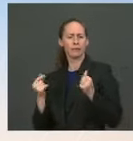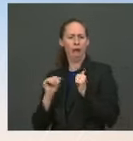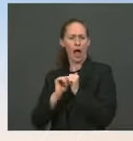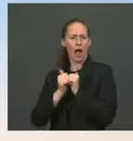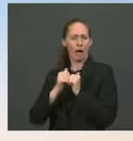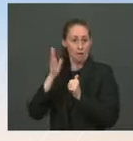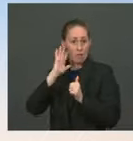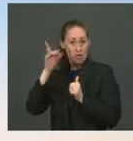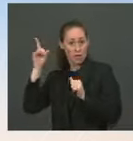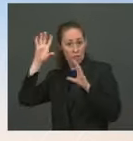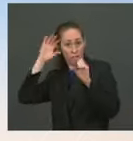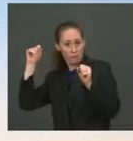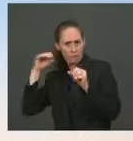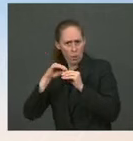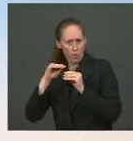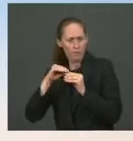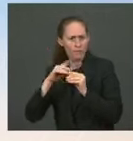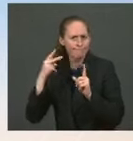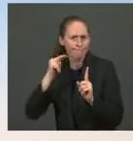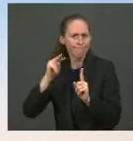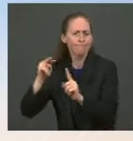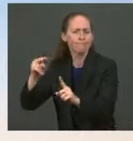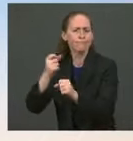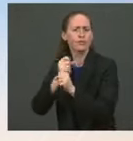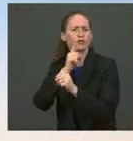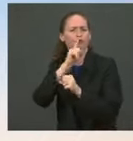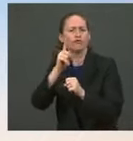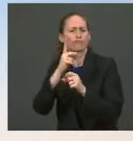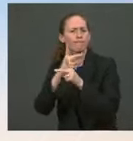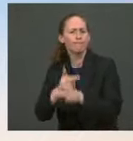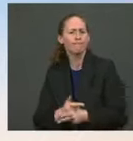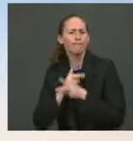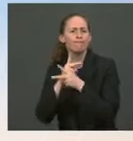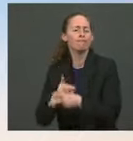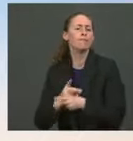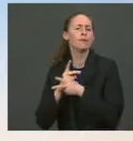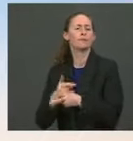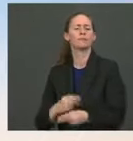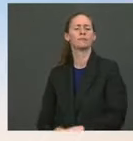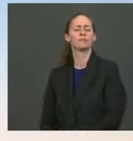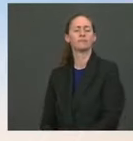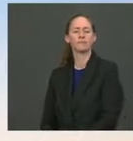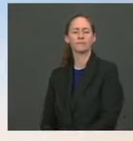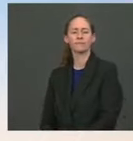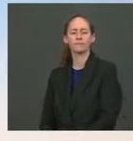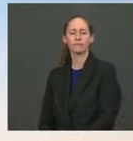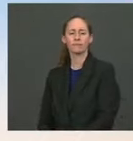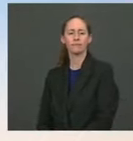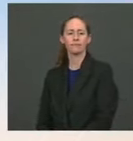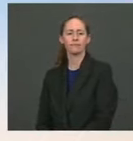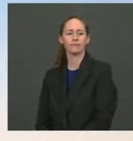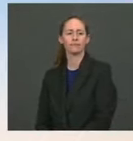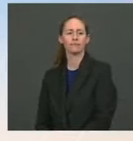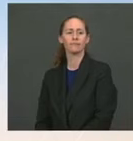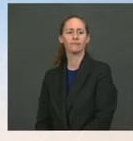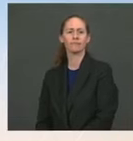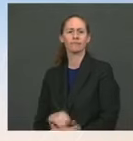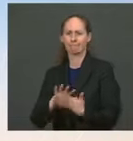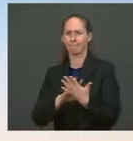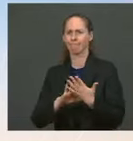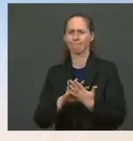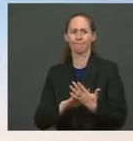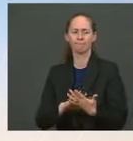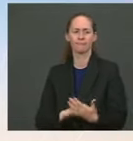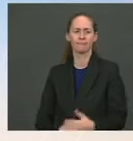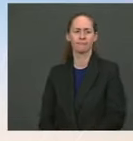at deputizing like a similar role to the COVID czar, or potentially doing what President Obama did with